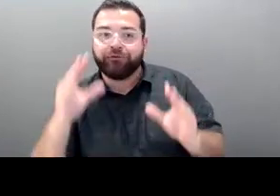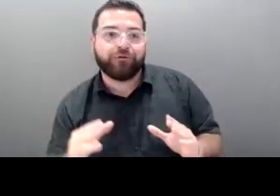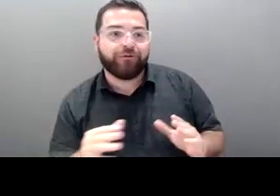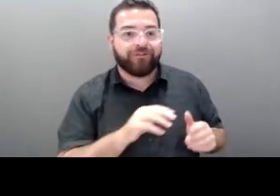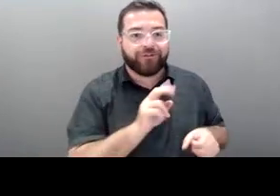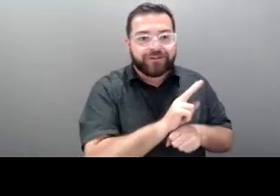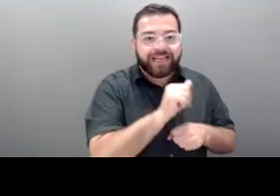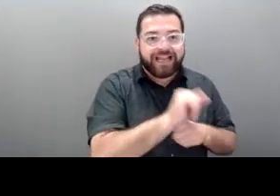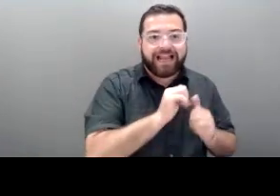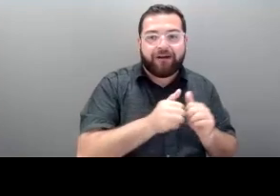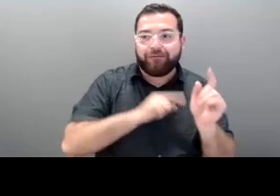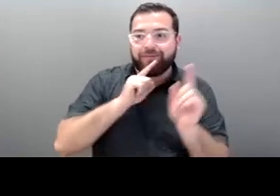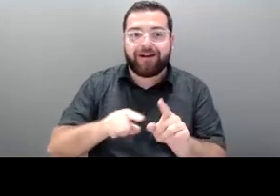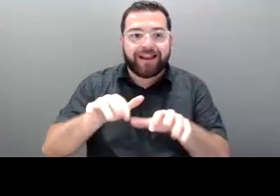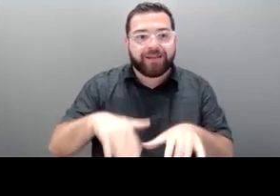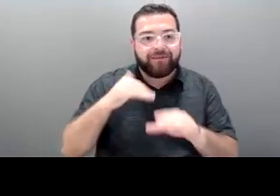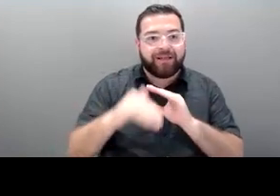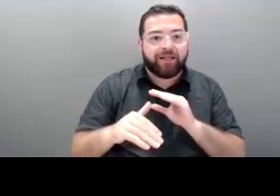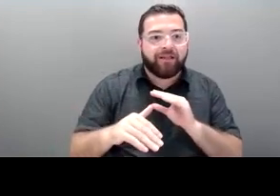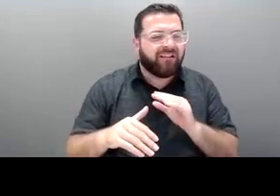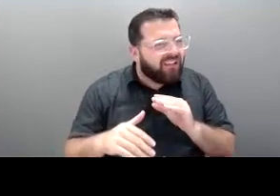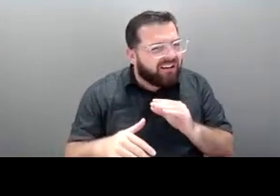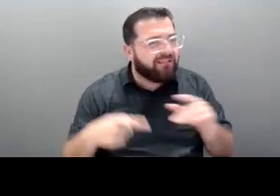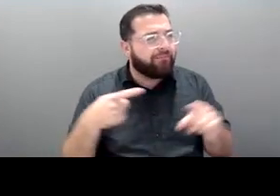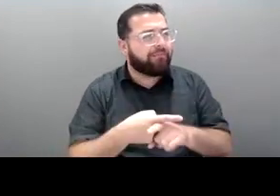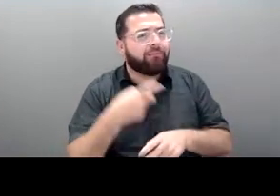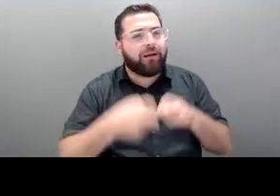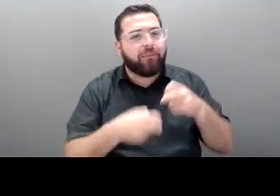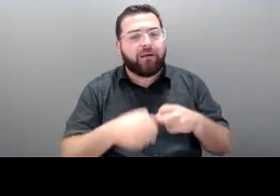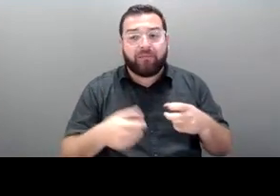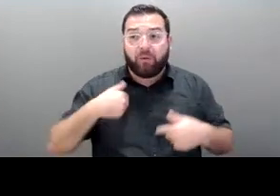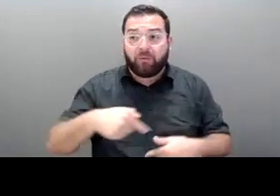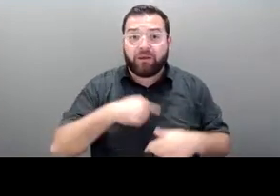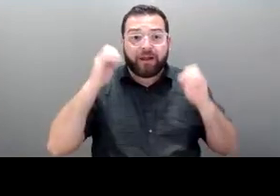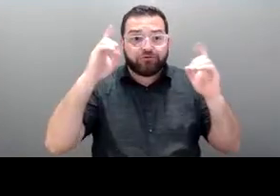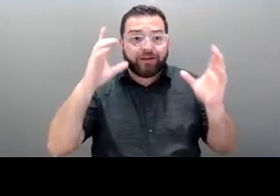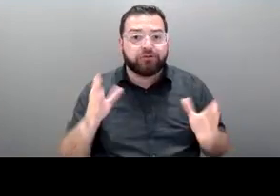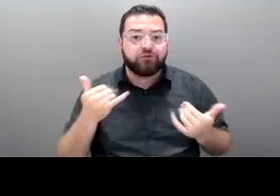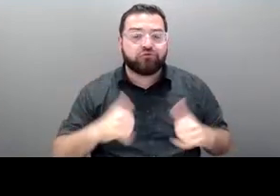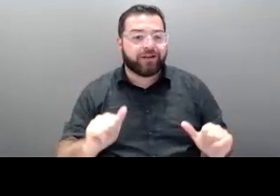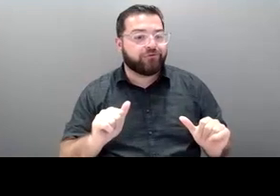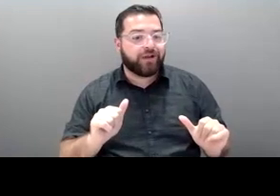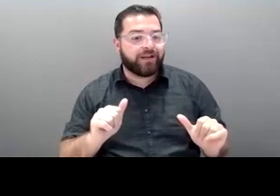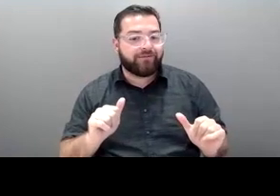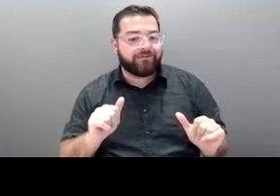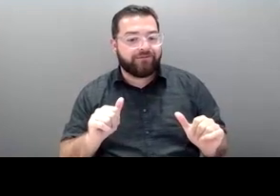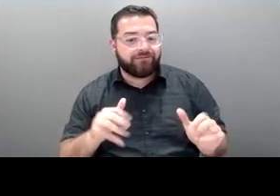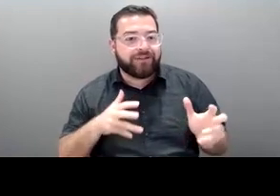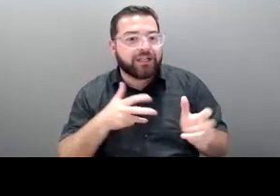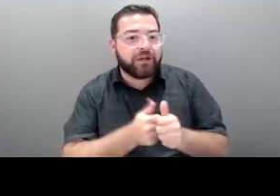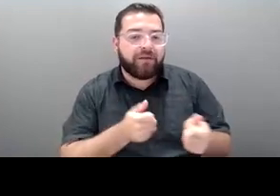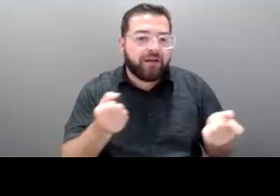just really, really a problem. And while as educators, we're all trying to get a hold of these things in terms of transparency,